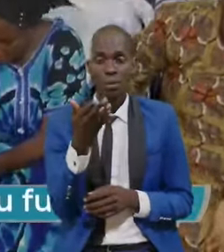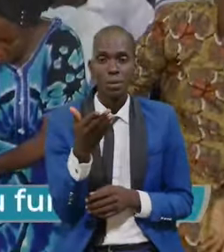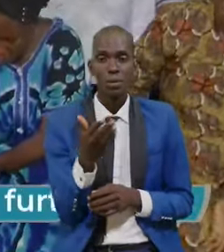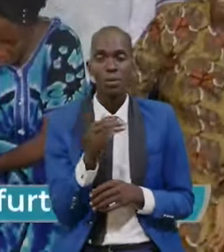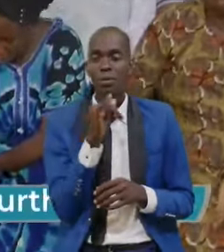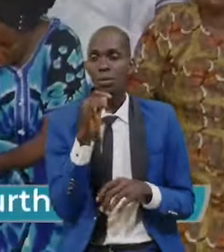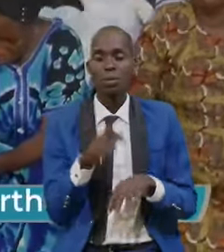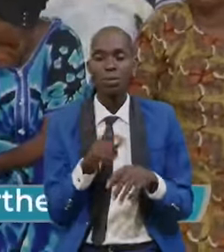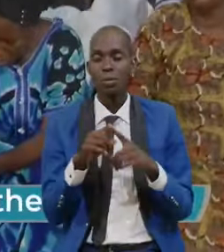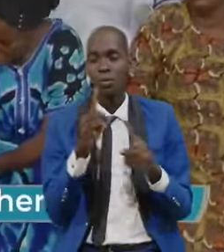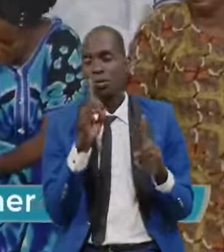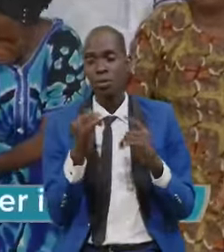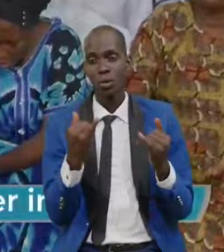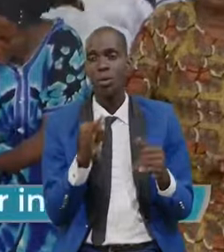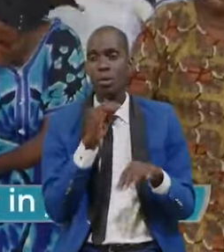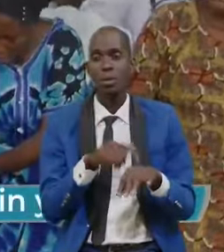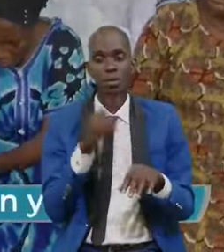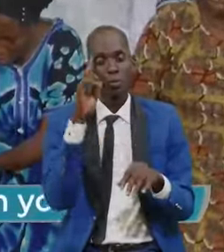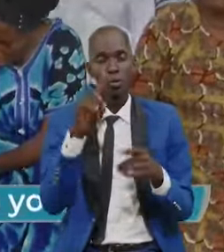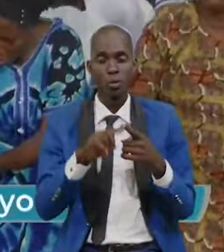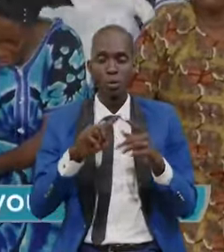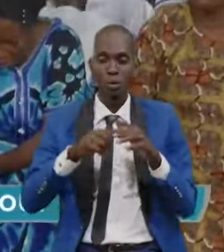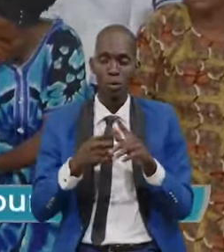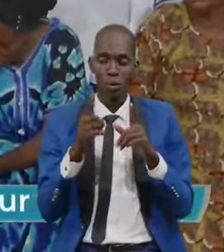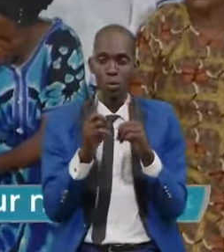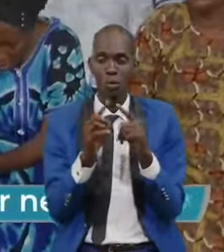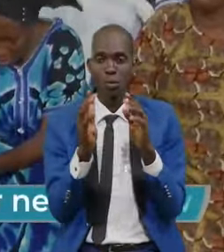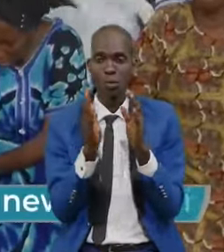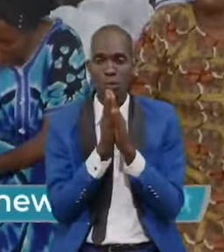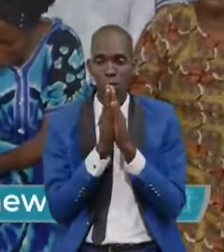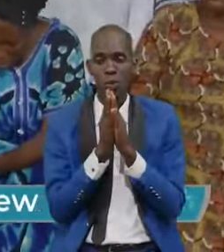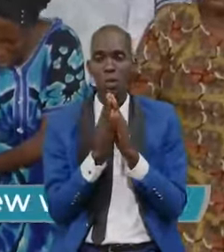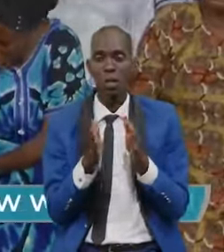Okay, thank you. By my left-hand side, okay.